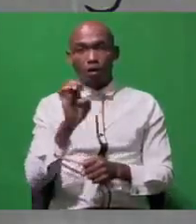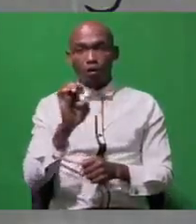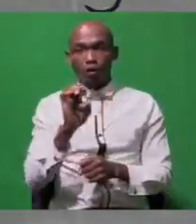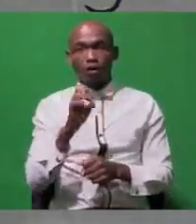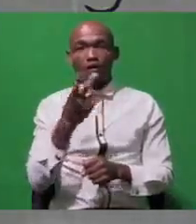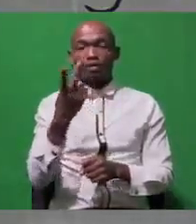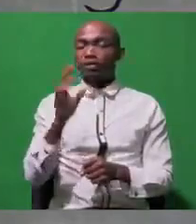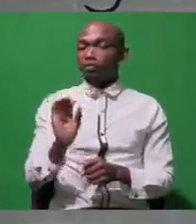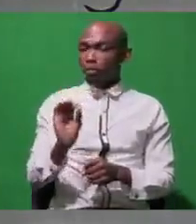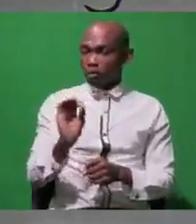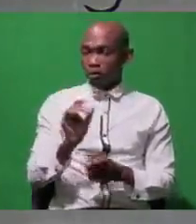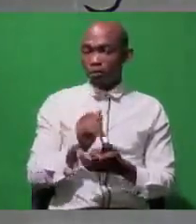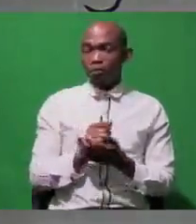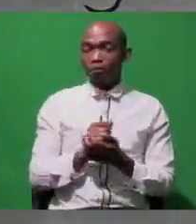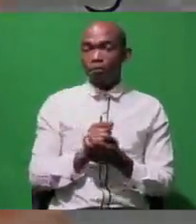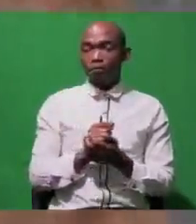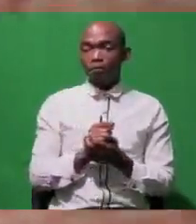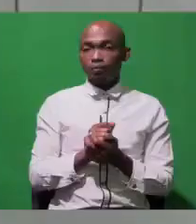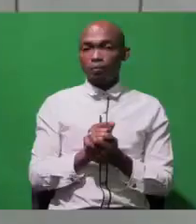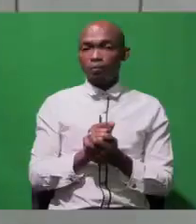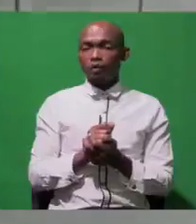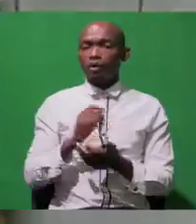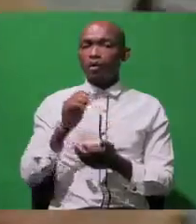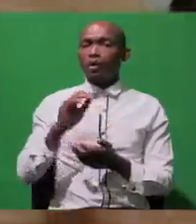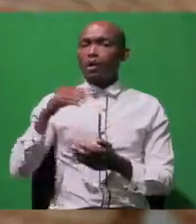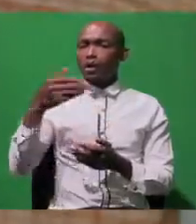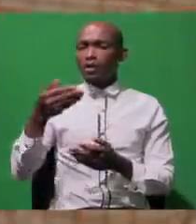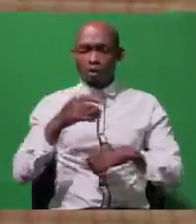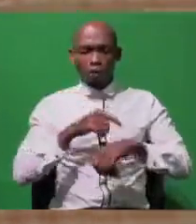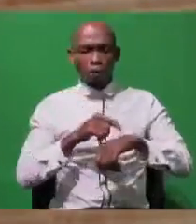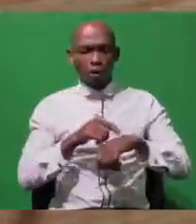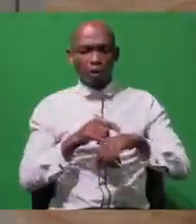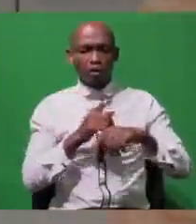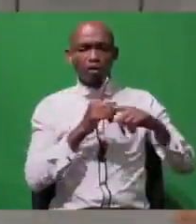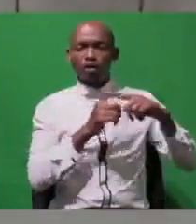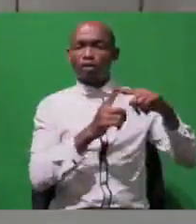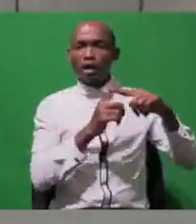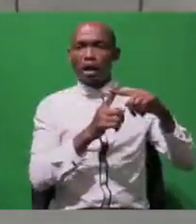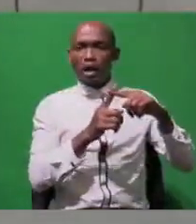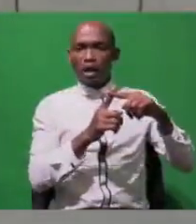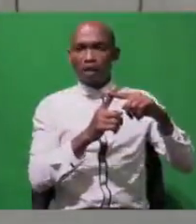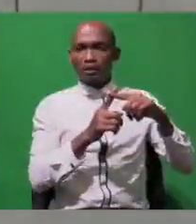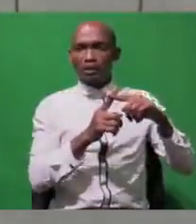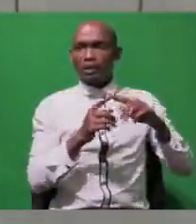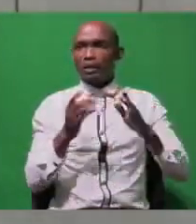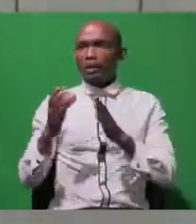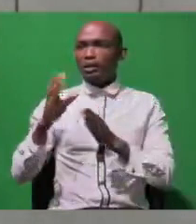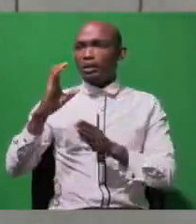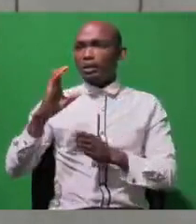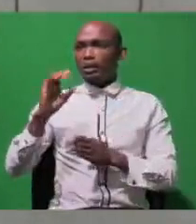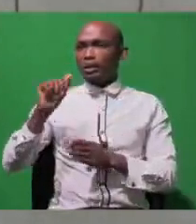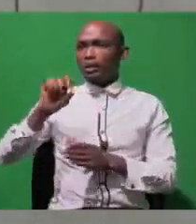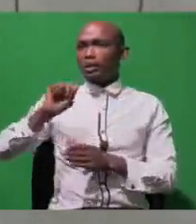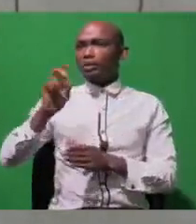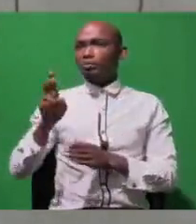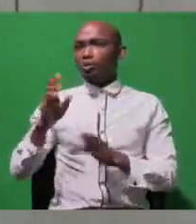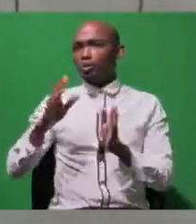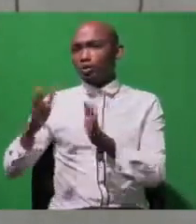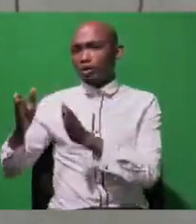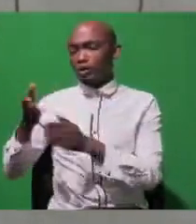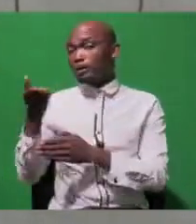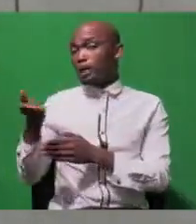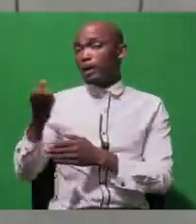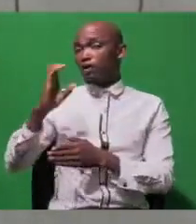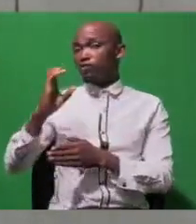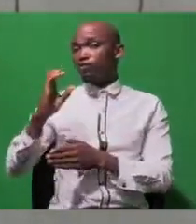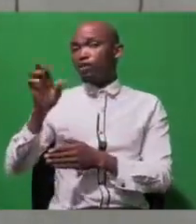22,020. And when you add at this side, it means the credit side of the cash book.